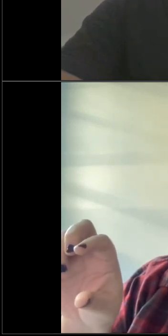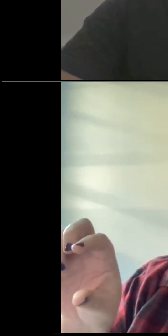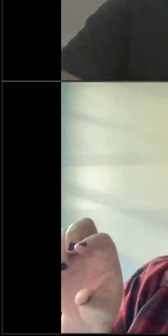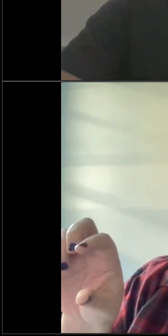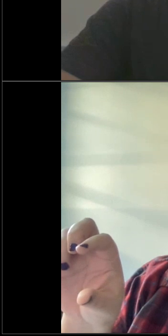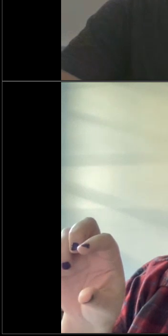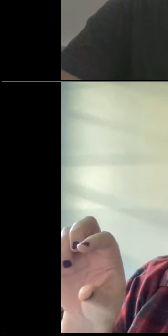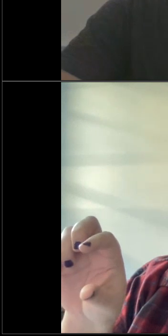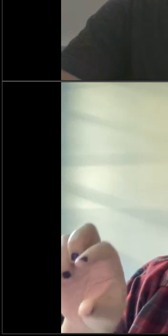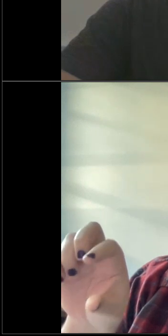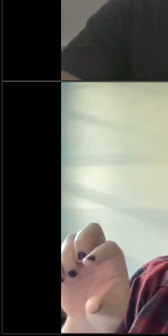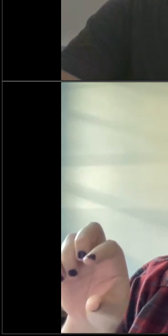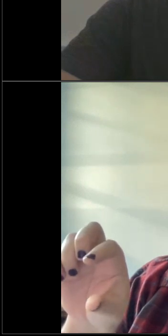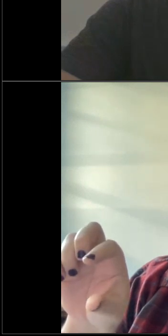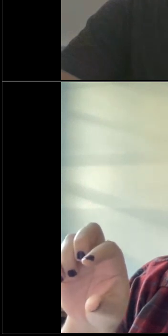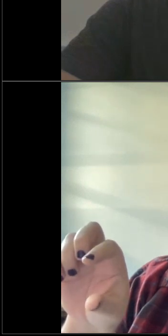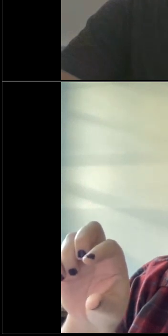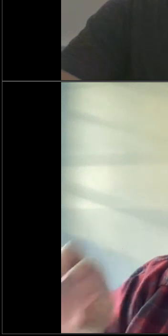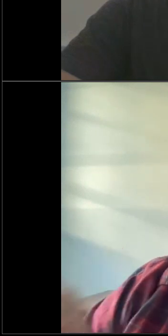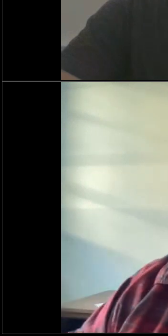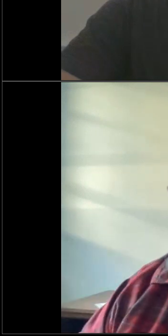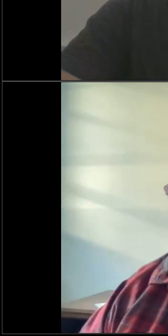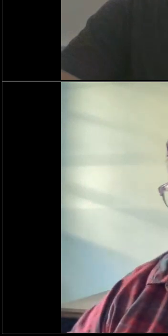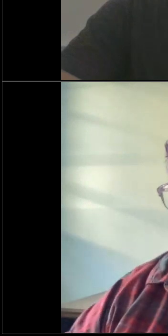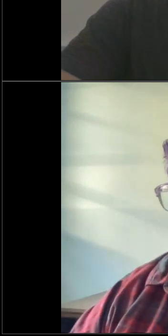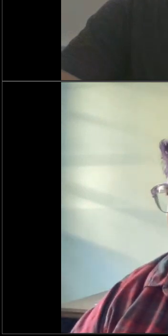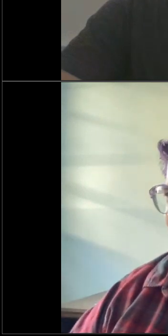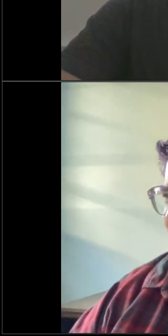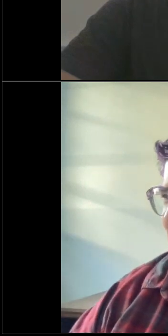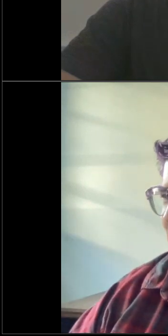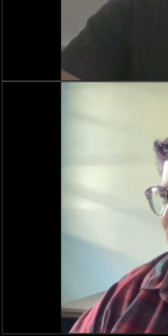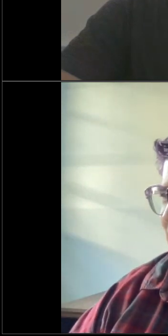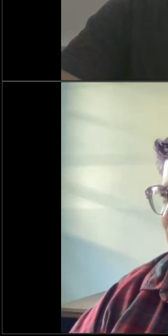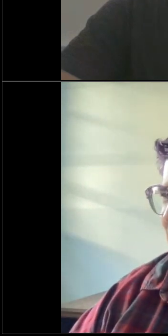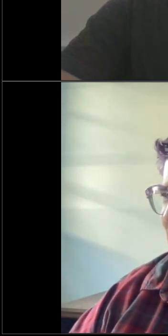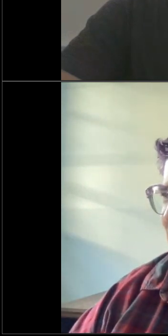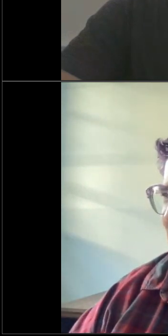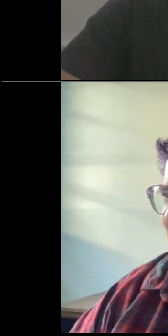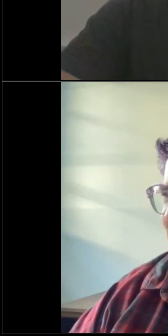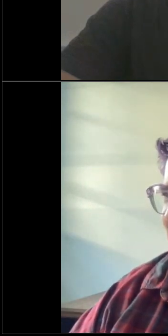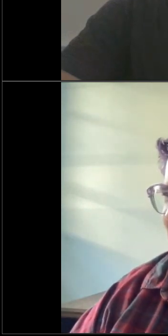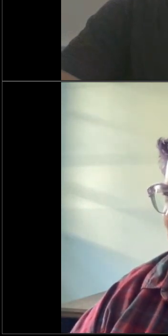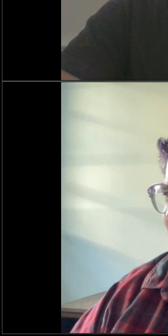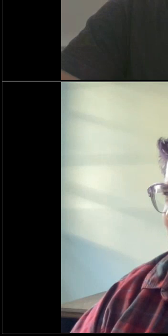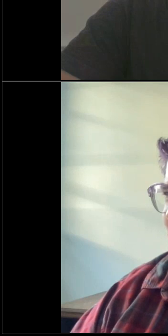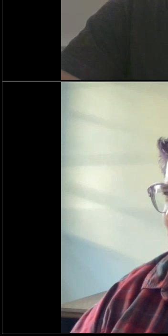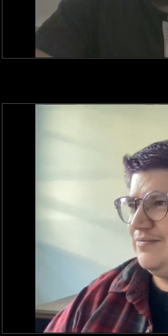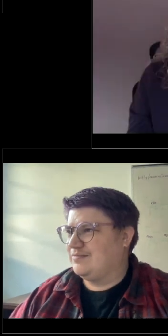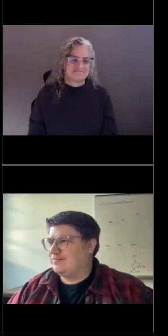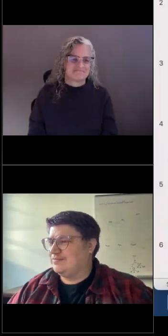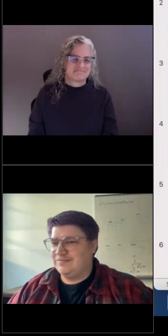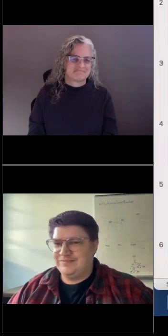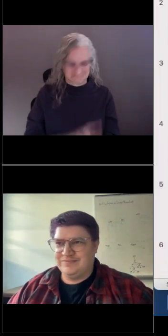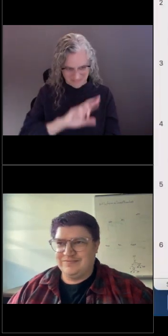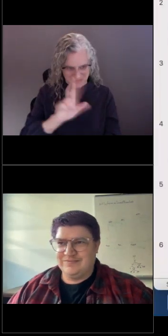sharing menu, there's change presenter. Yes. I got it. I did it. So thank you. All set to go.